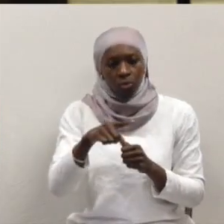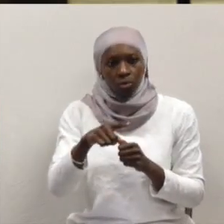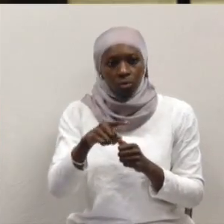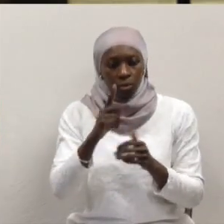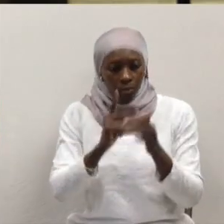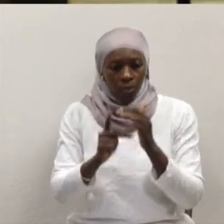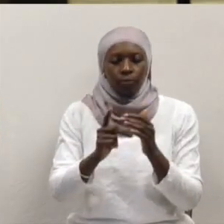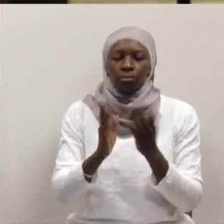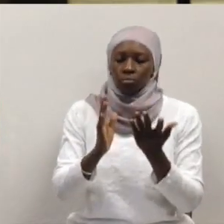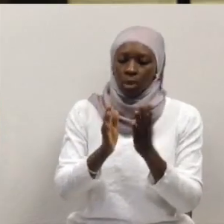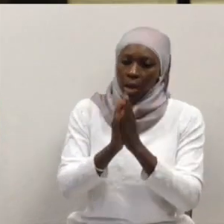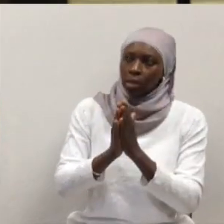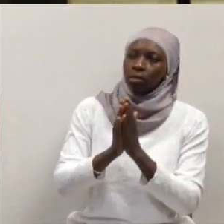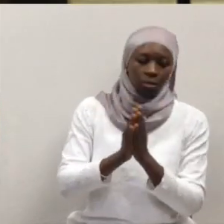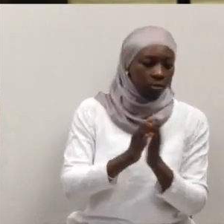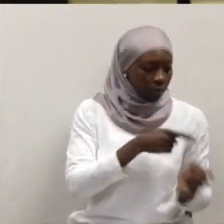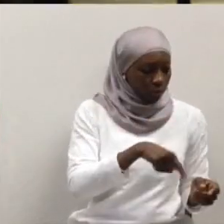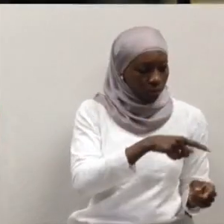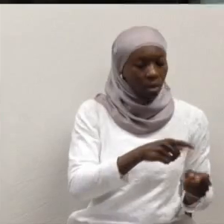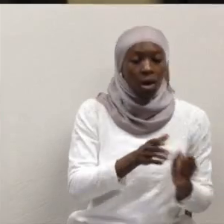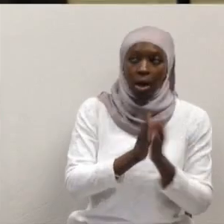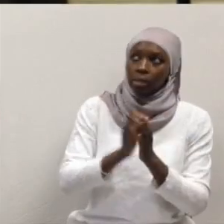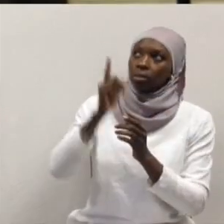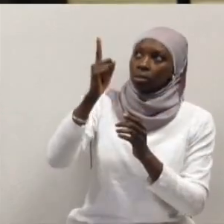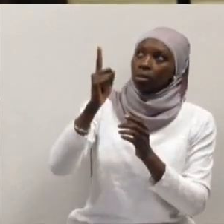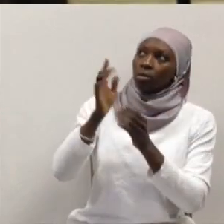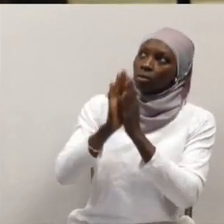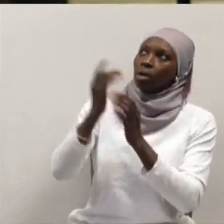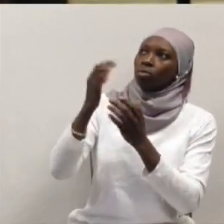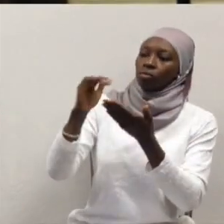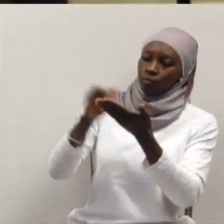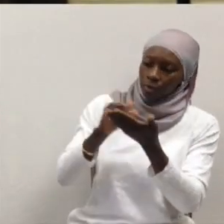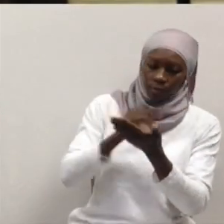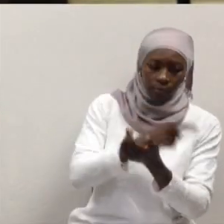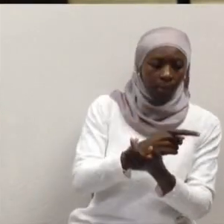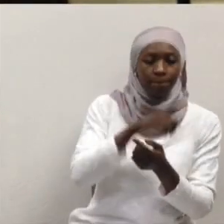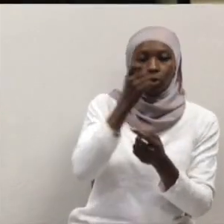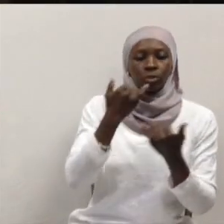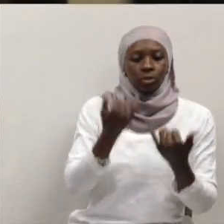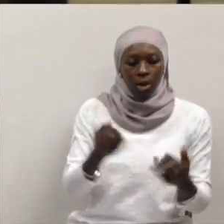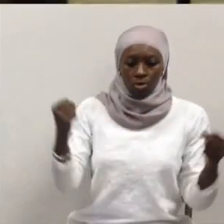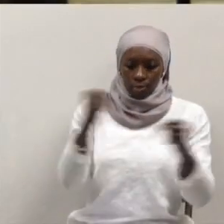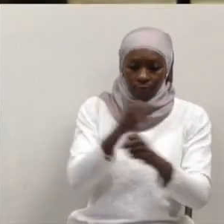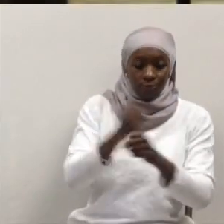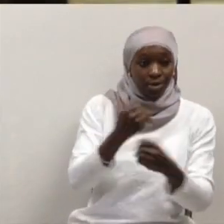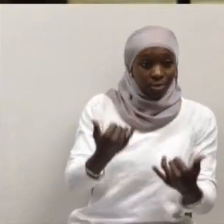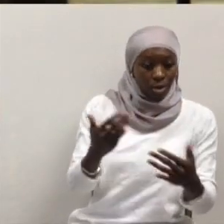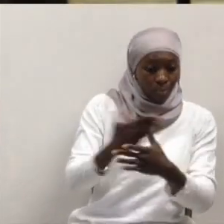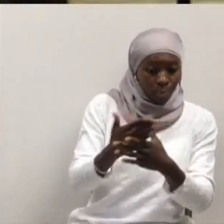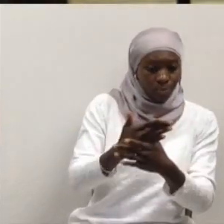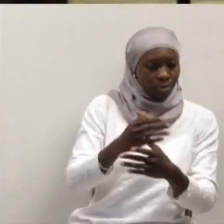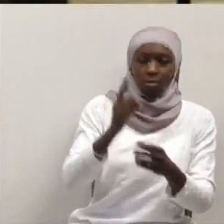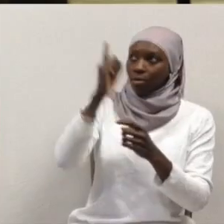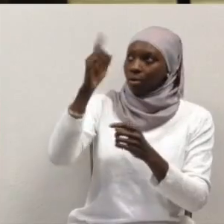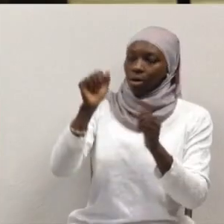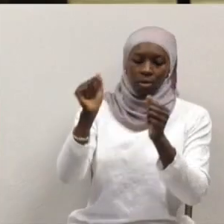saying, it's up to Allah. Not even the Prophet will intervene in this, because the fight is now between Allah and these people,